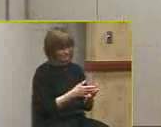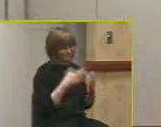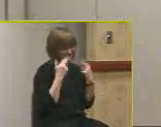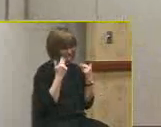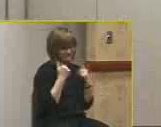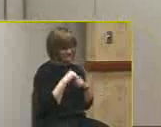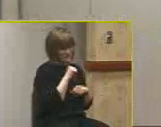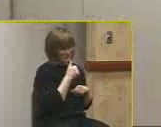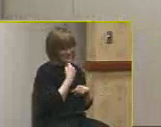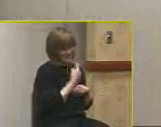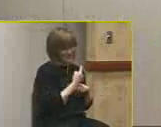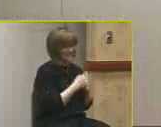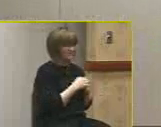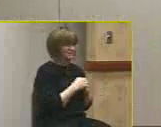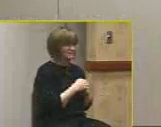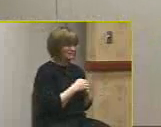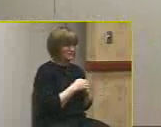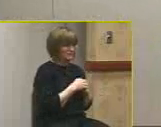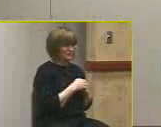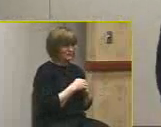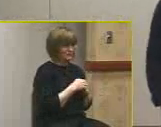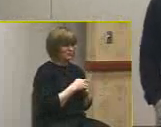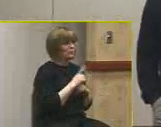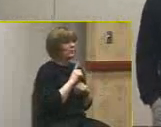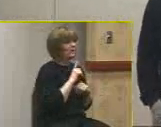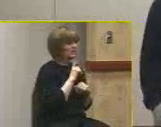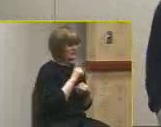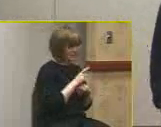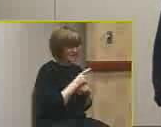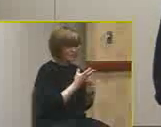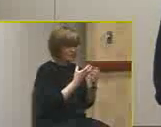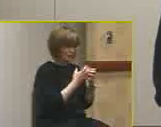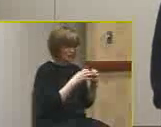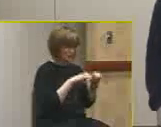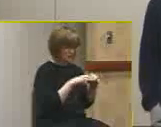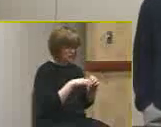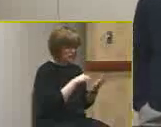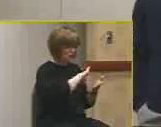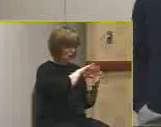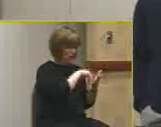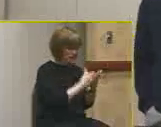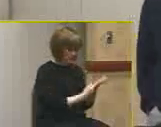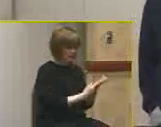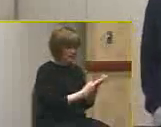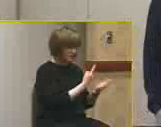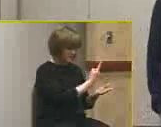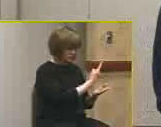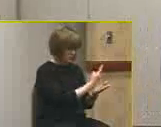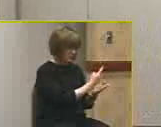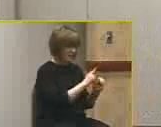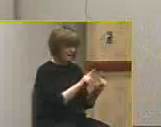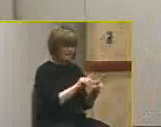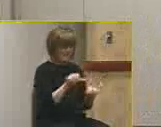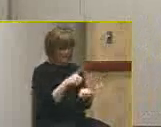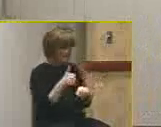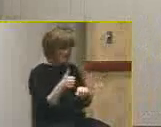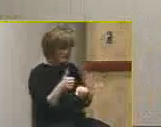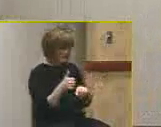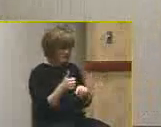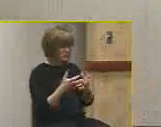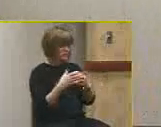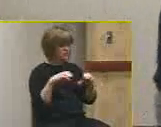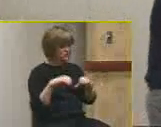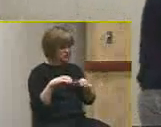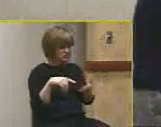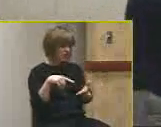saying that. So what we're saying is, we want you to do all of this one. On the other ones, we want you to do this. And